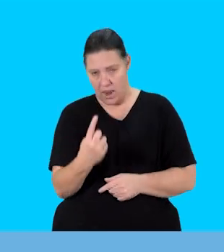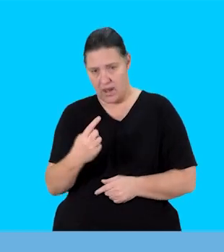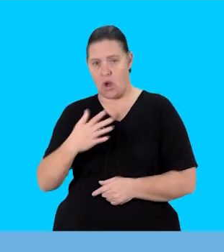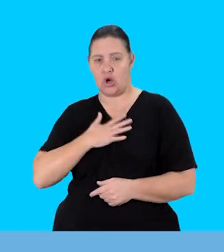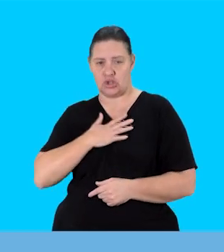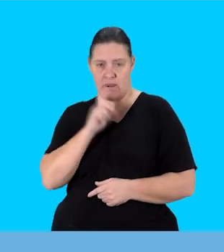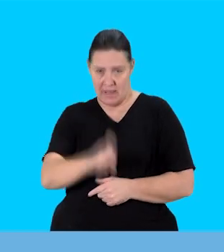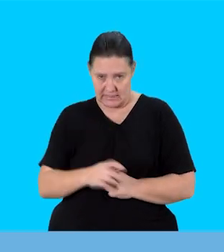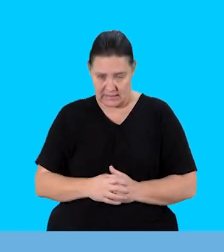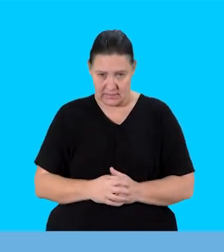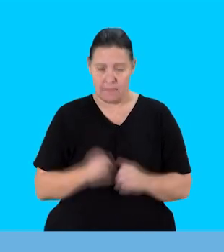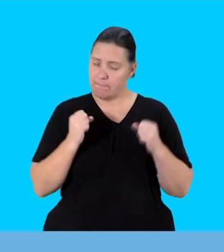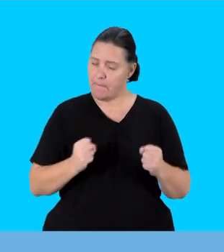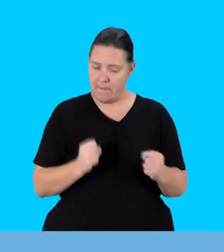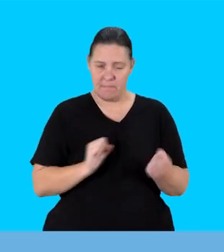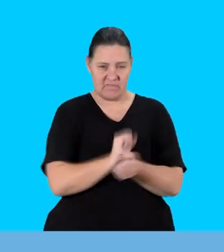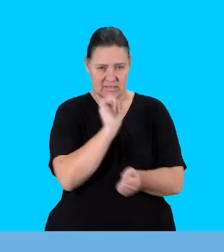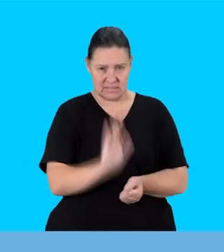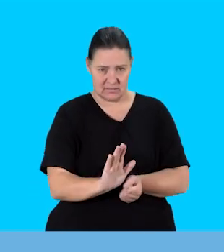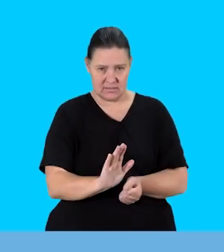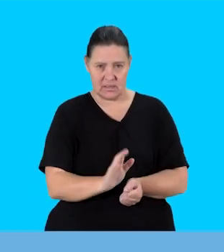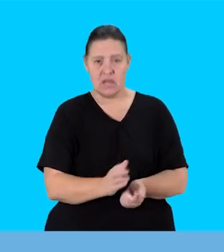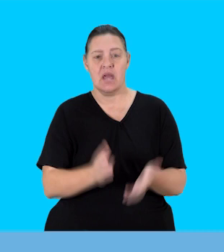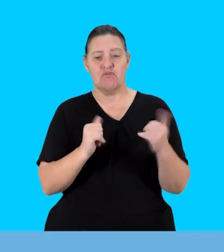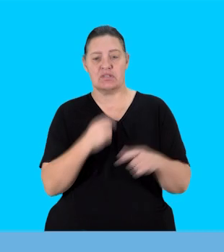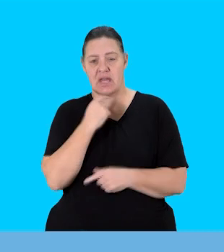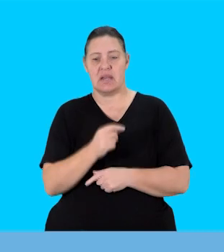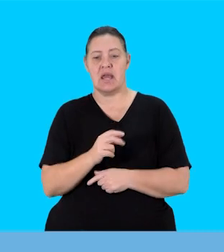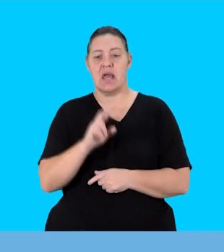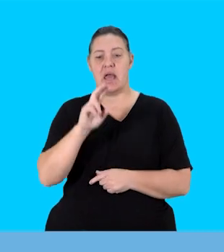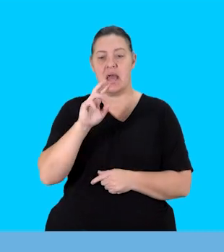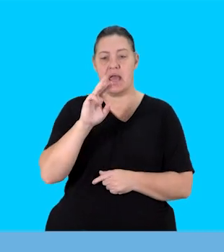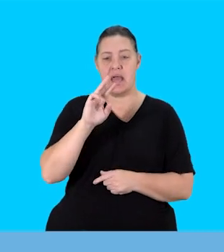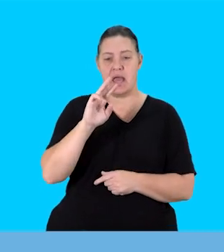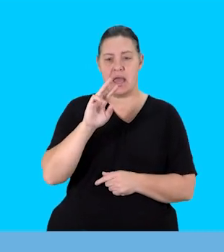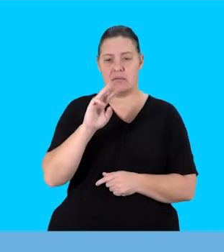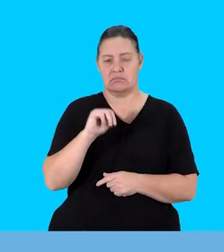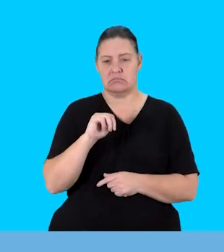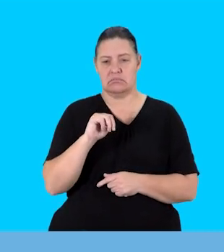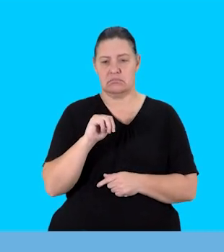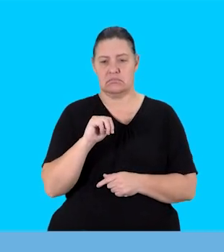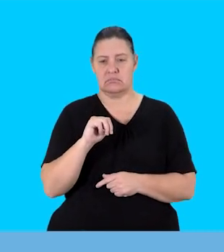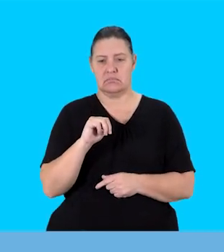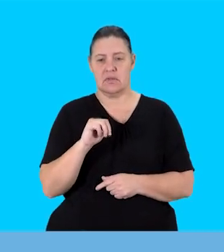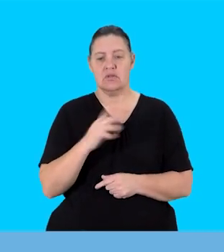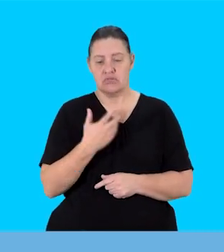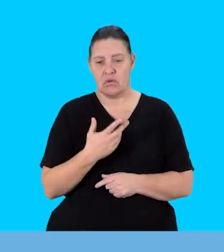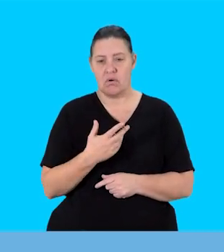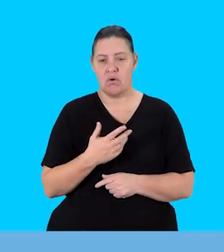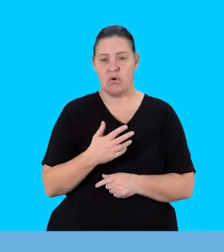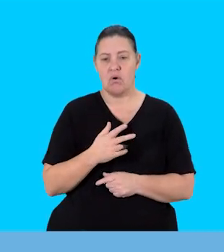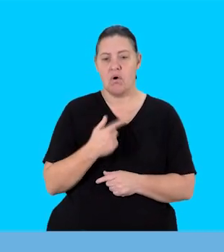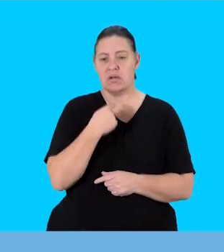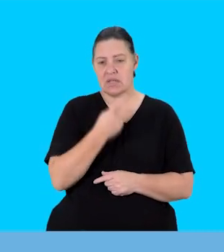1 oxygen atom. Again, when we're talking about NaCl, the ratio is